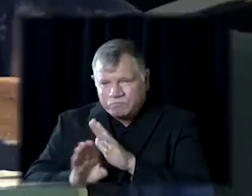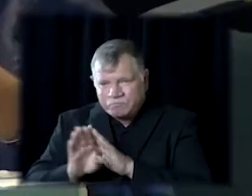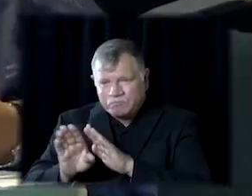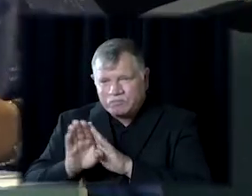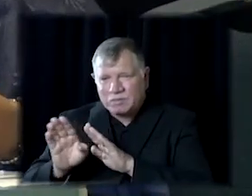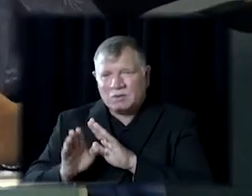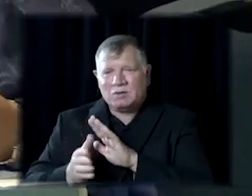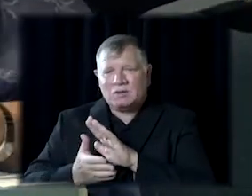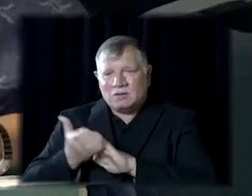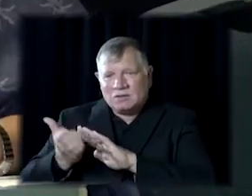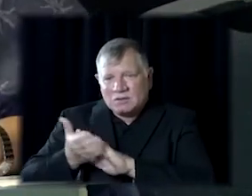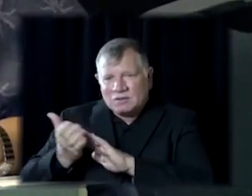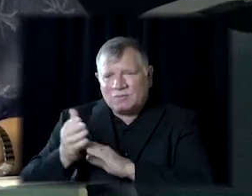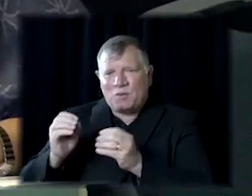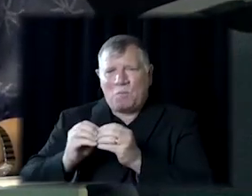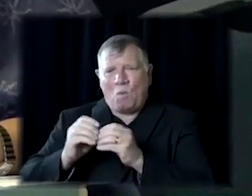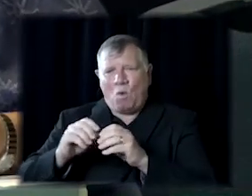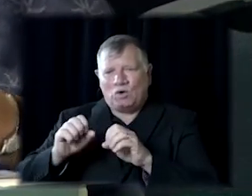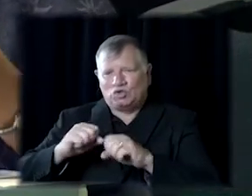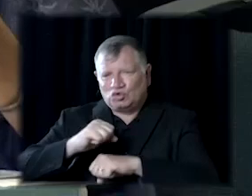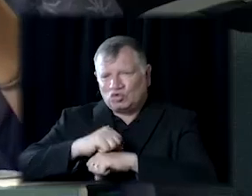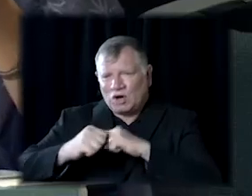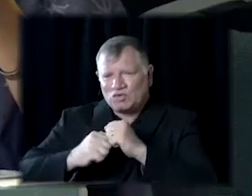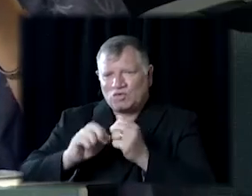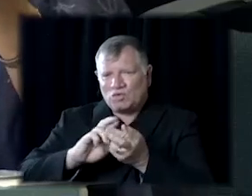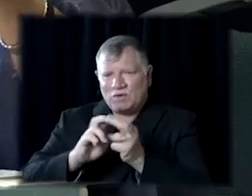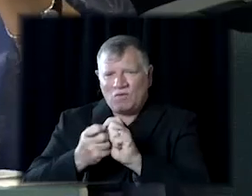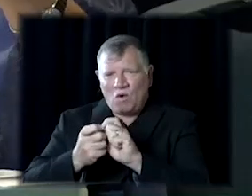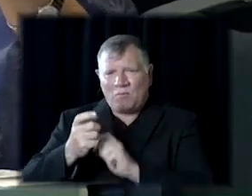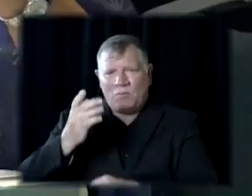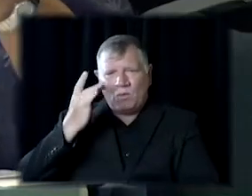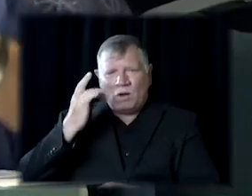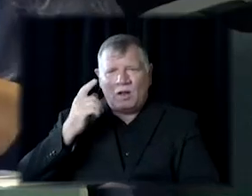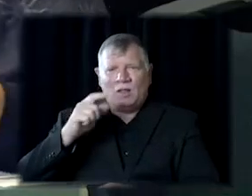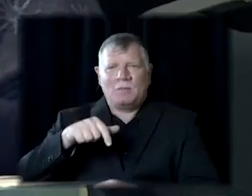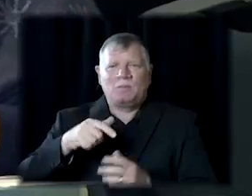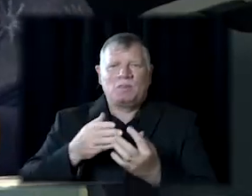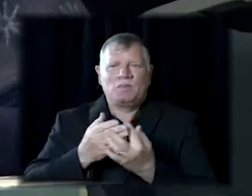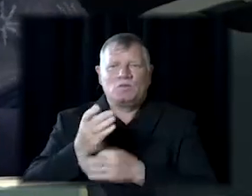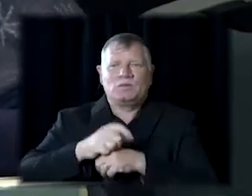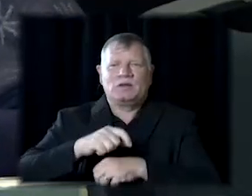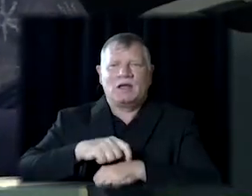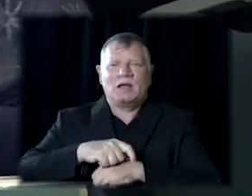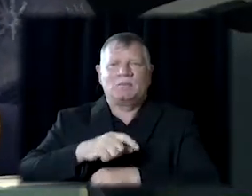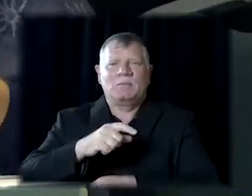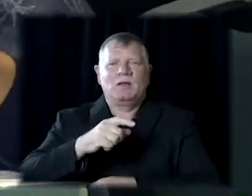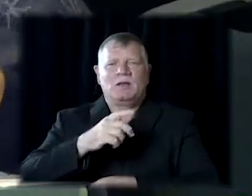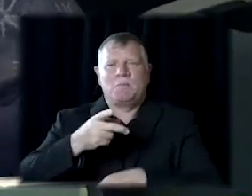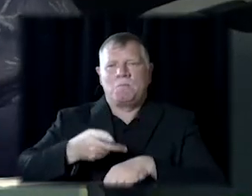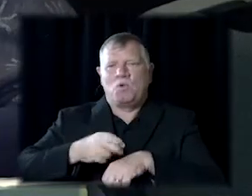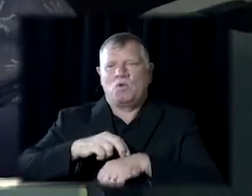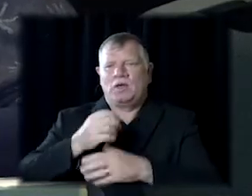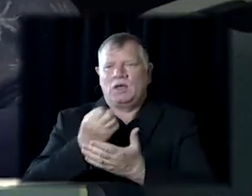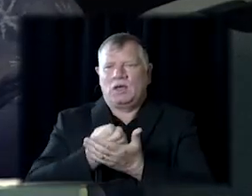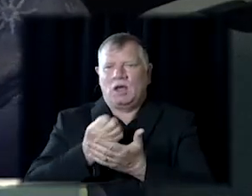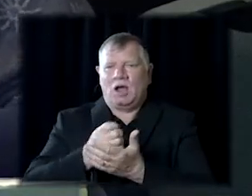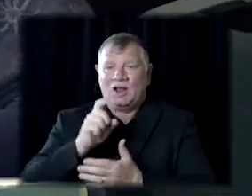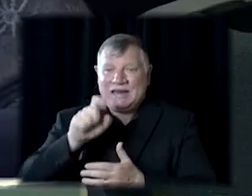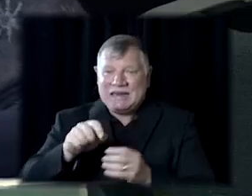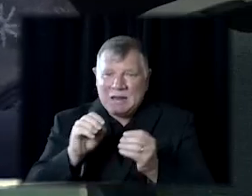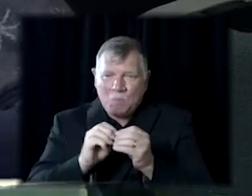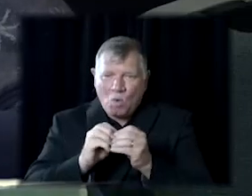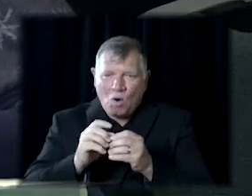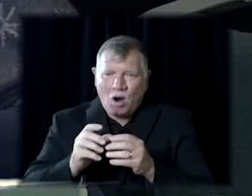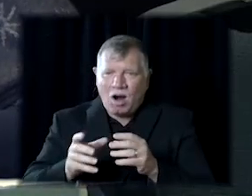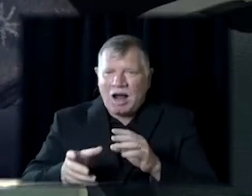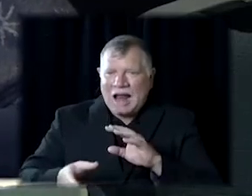add incremental structural reforms, because that means that over time, you know, the Puerto Rican economy is going to need